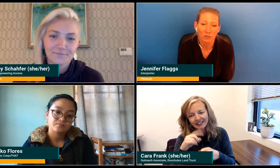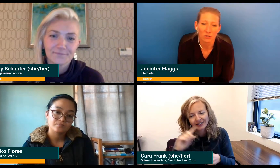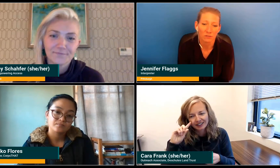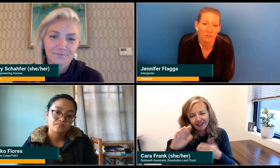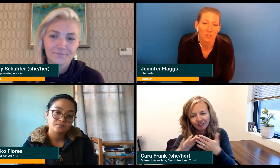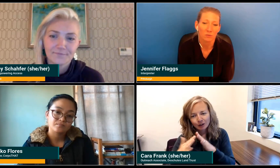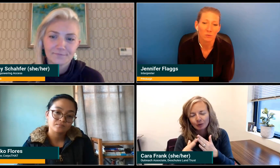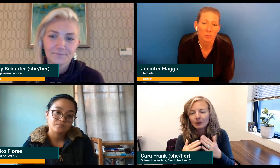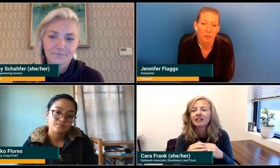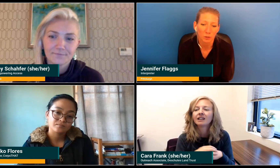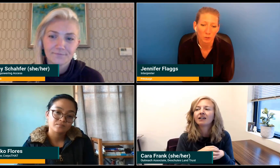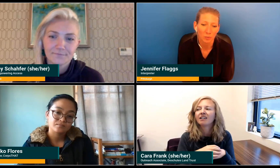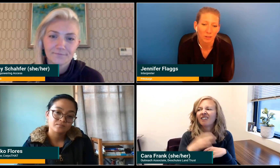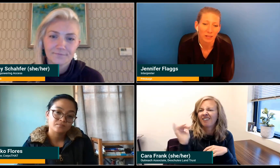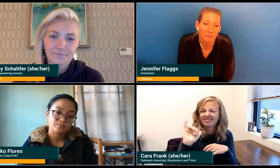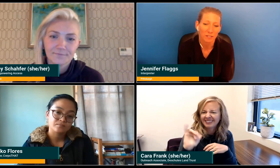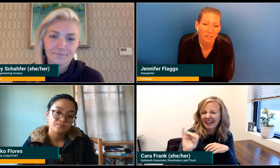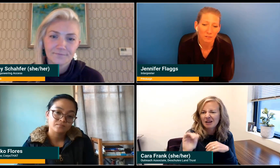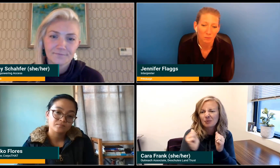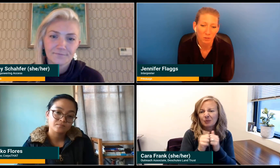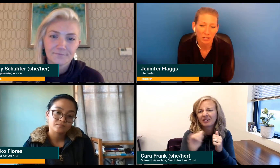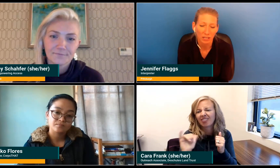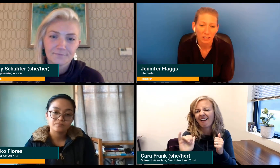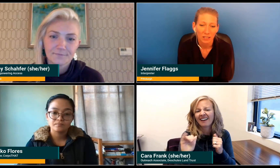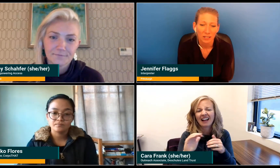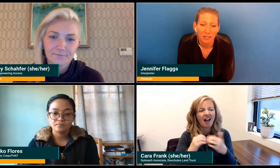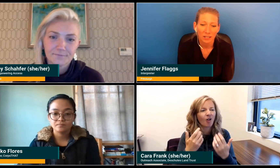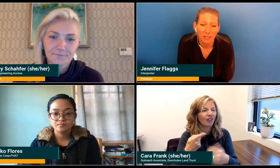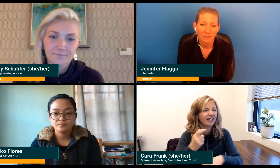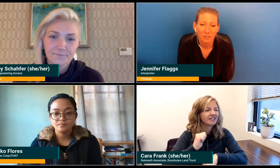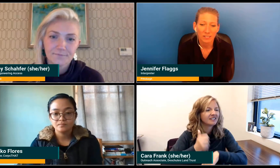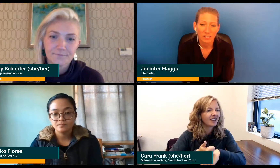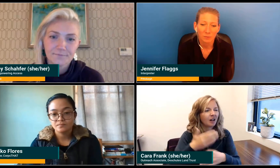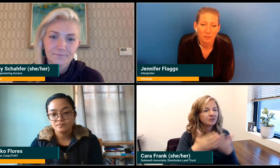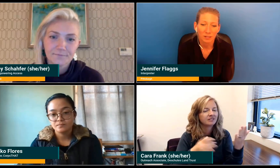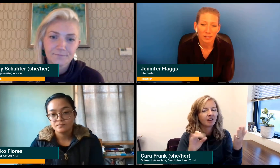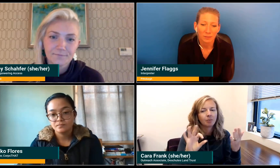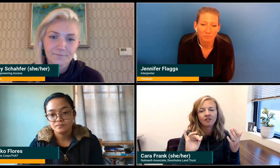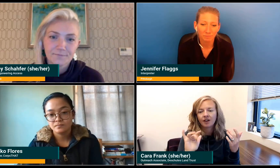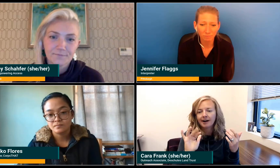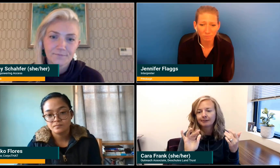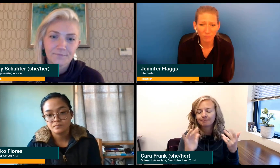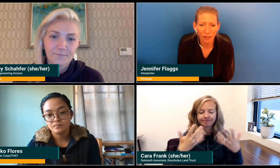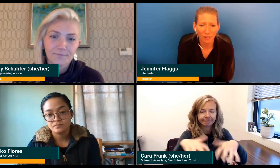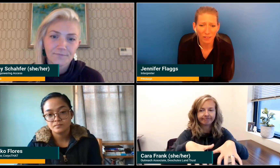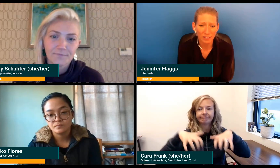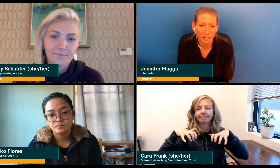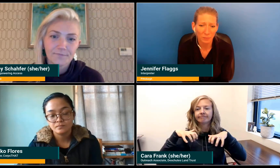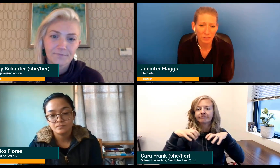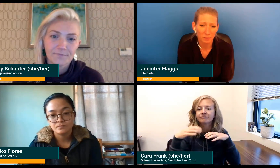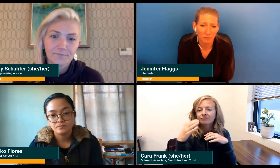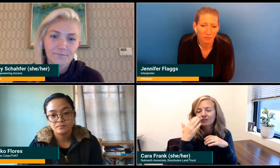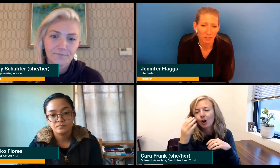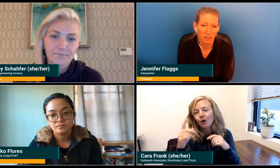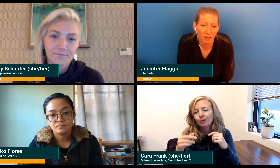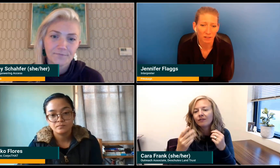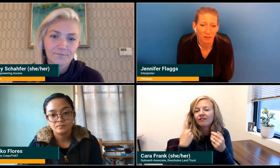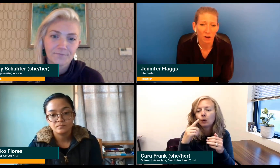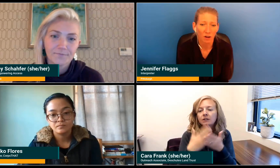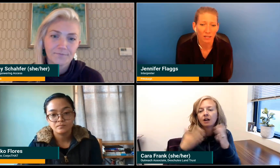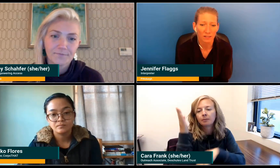very inclusive for us when we're in a bigger group like that for the deaf community. And for example, like how they set up some of